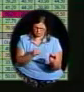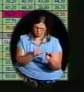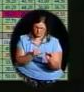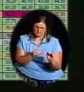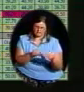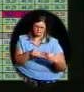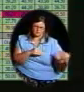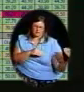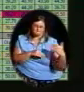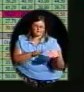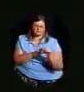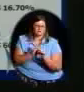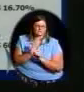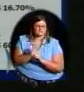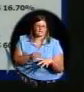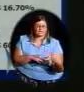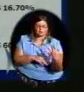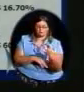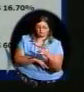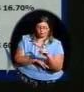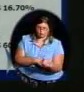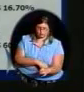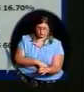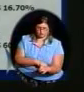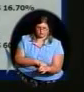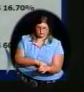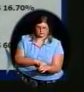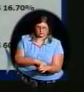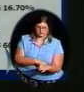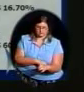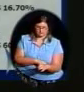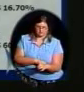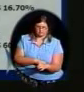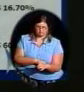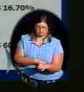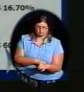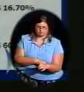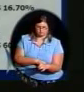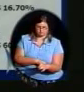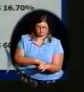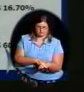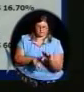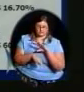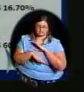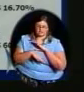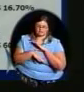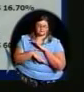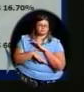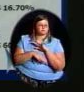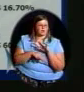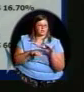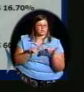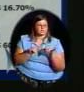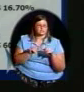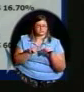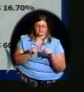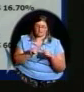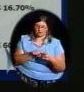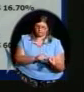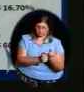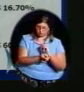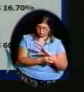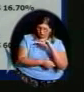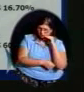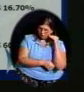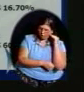state? Well, there are 4 questions that build that scale on transition and mobility. Have you changed homes in the past